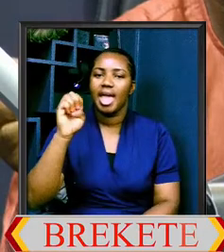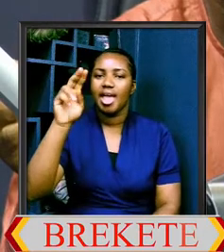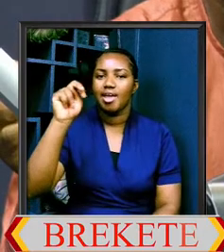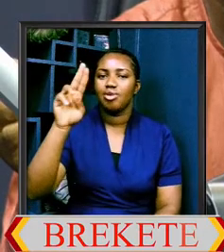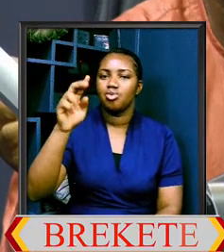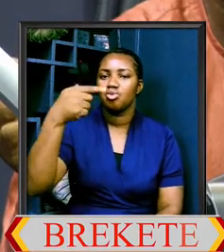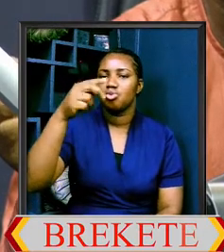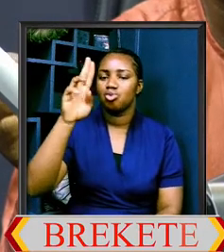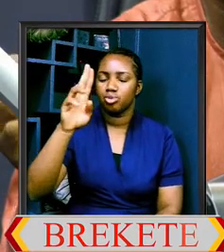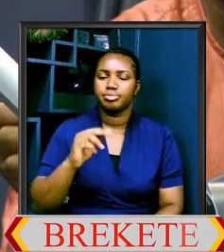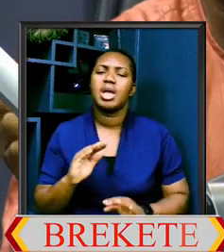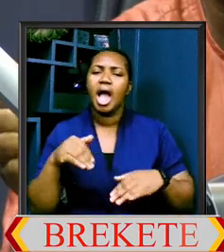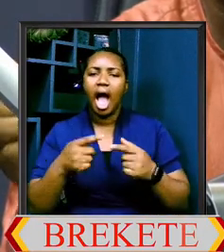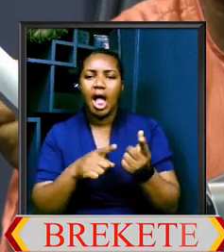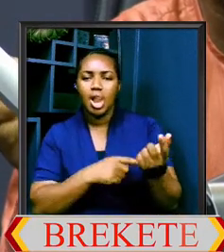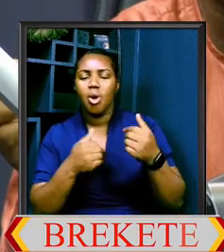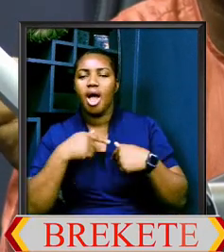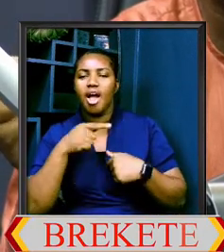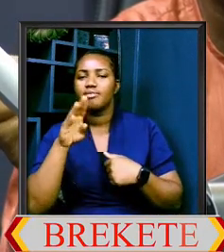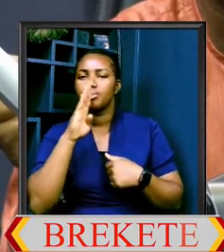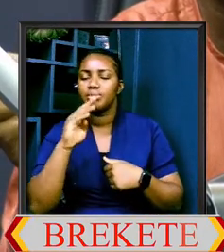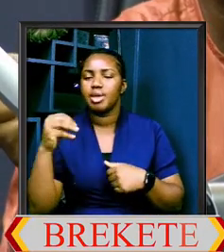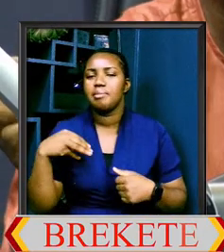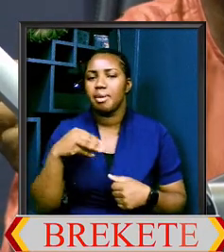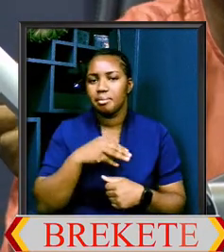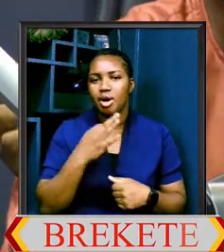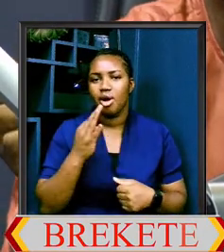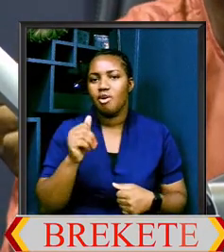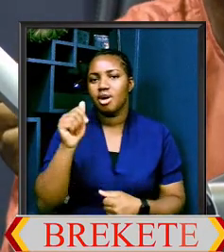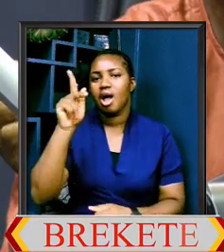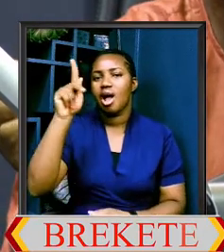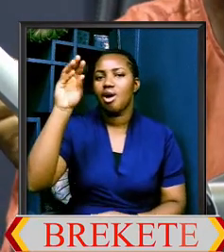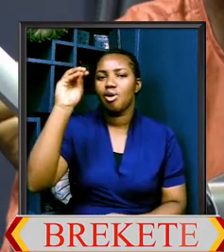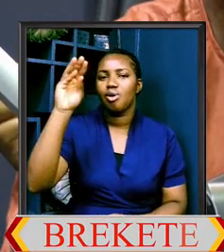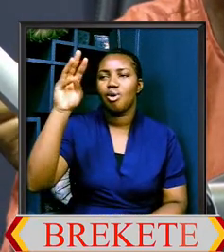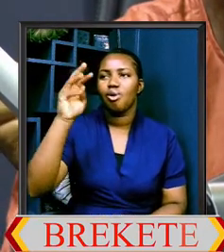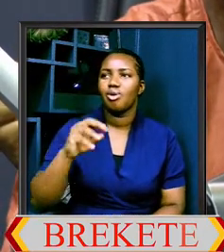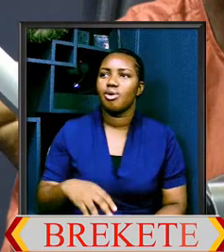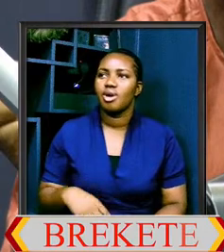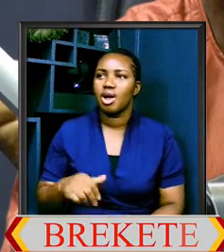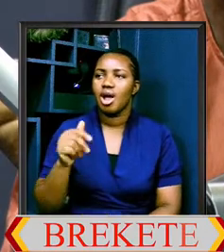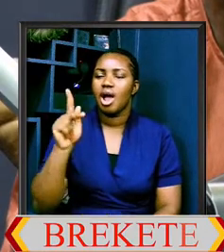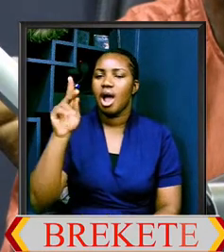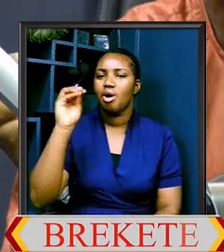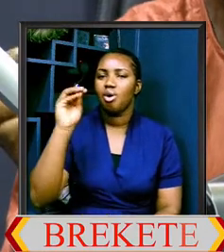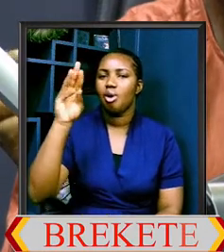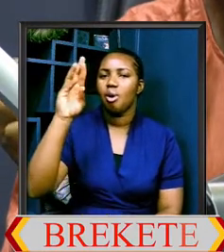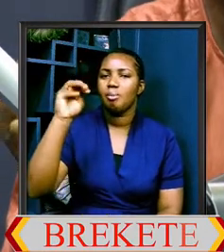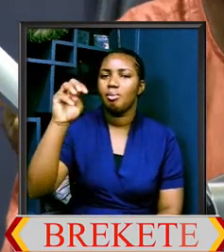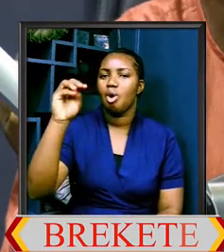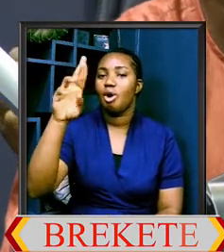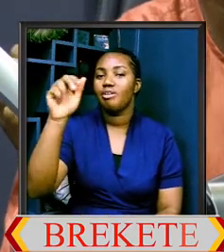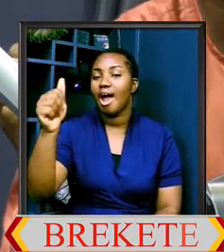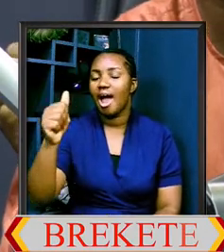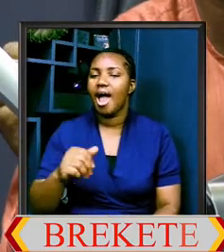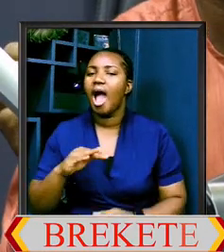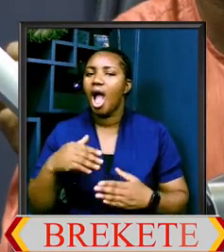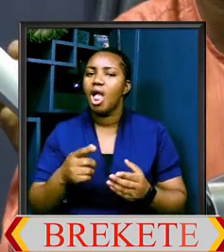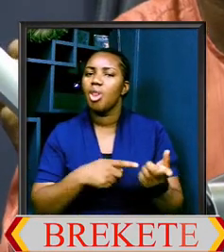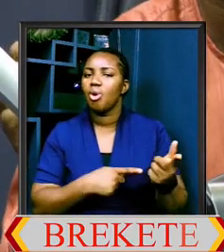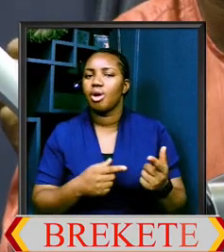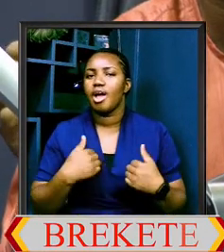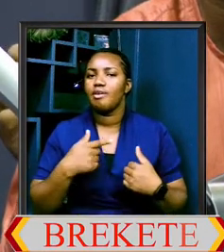For how long have you been a member of this Akomoro? What do you call him? Akomora, sir. Akomora. Mm. Yes, sir.